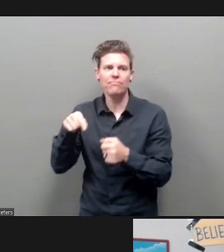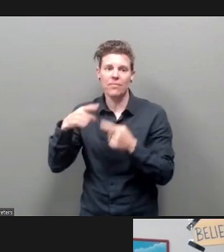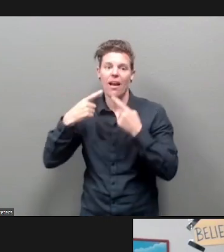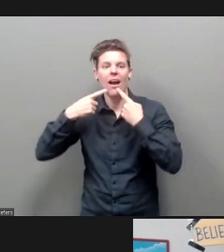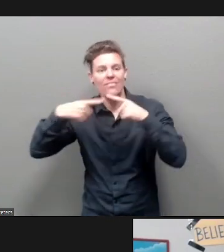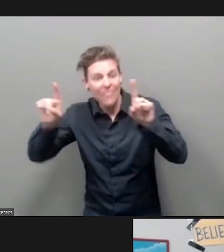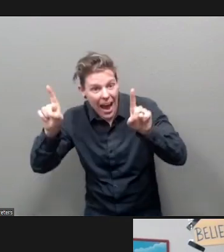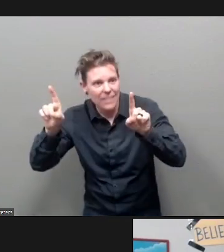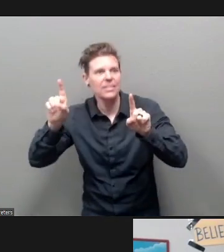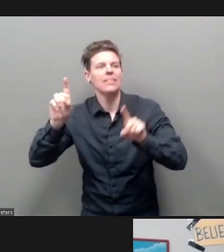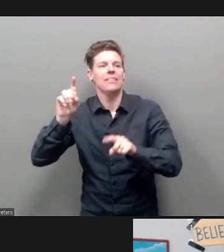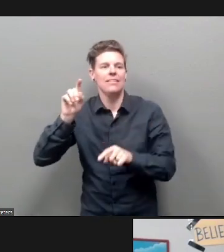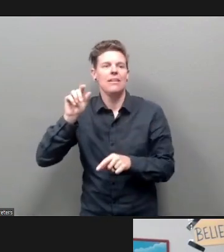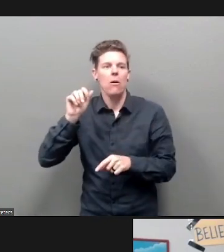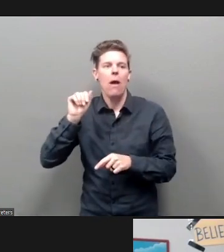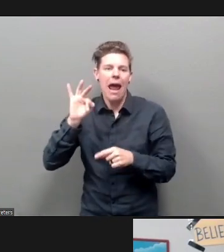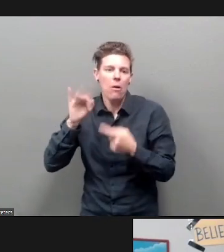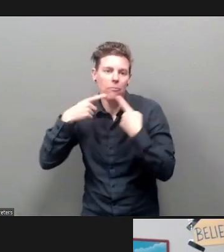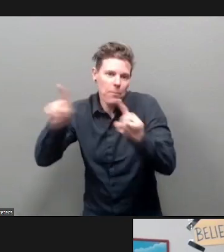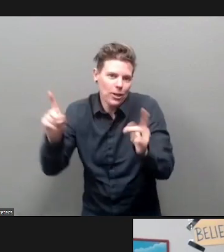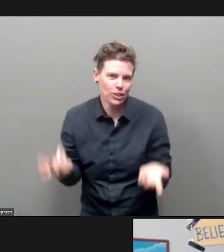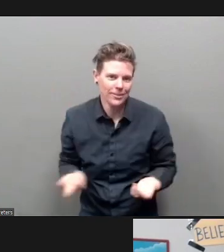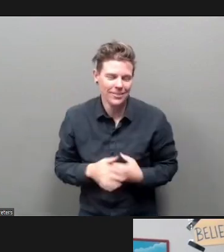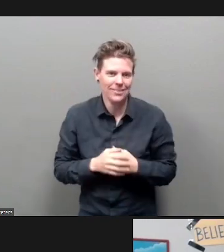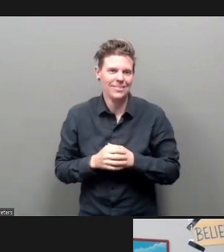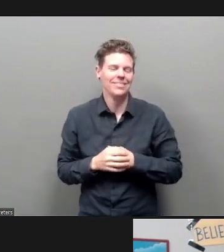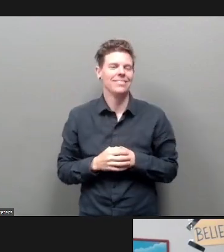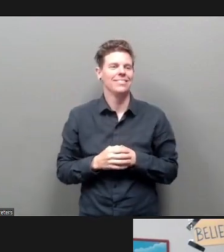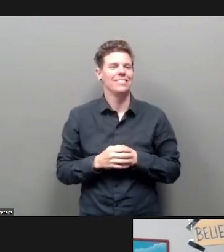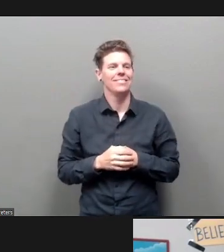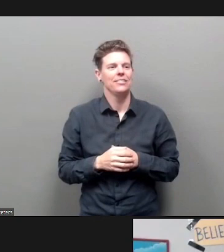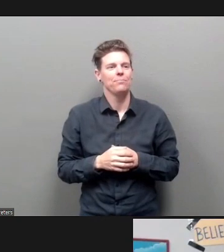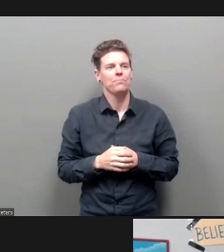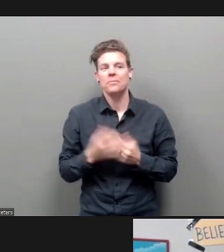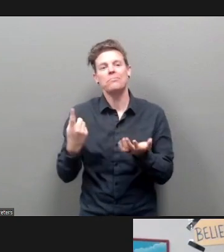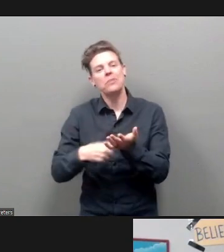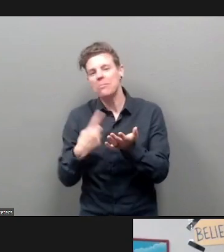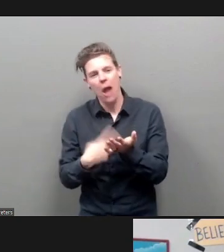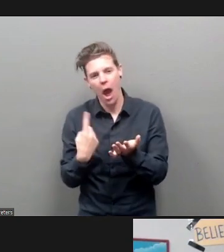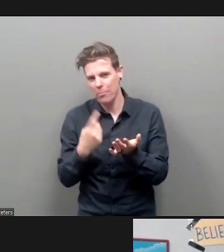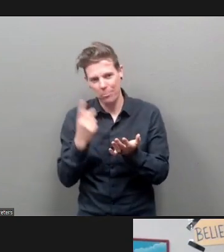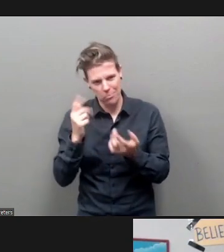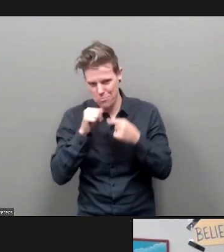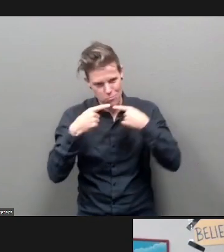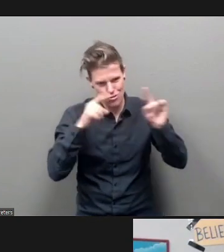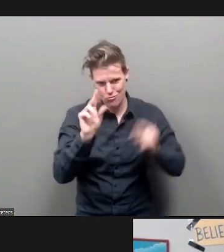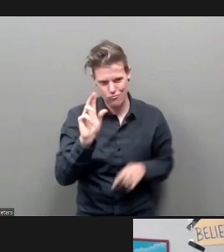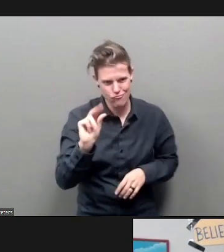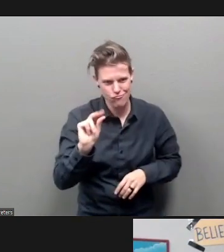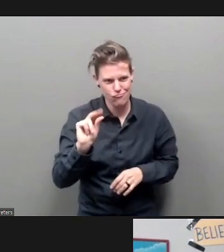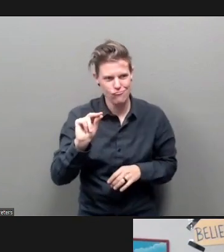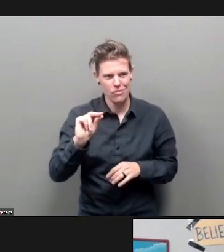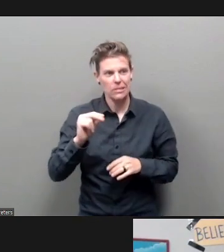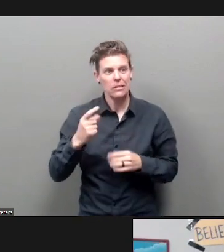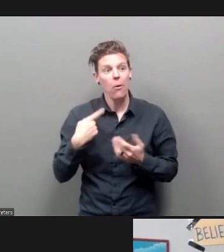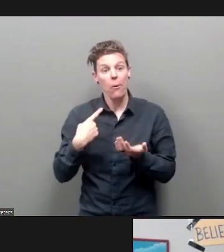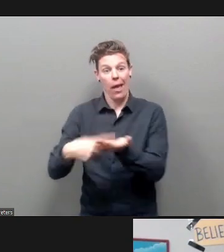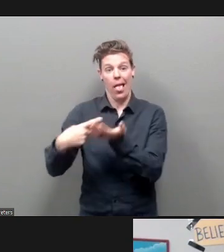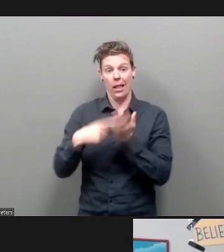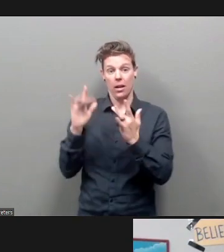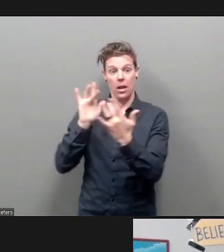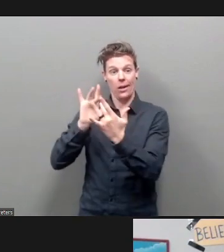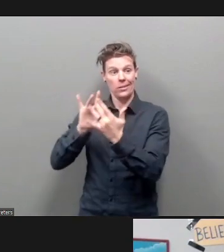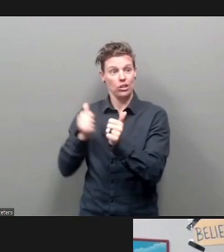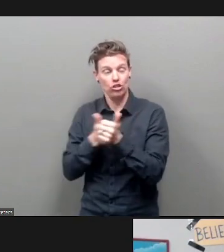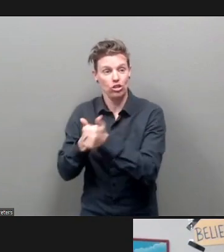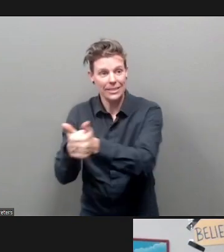times when it's not as effective. So when we talk about contact tracing, it's sort of a combination of two